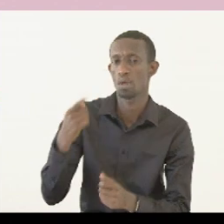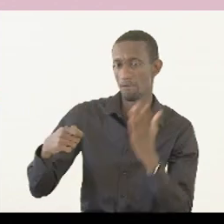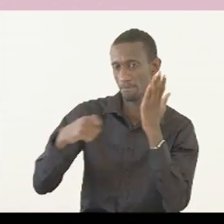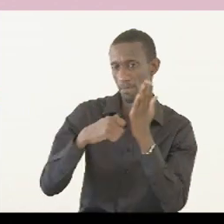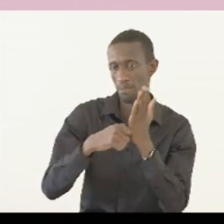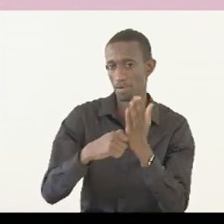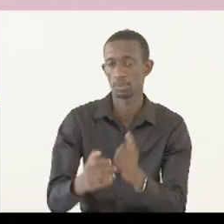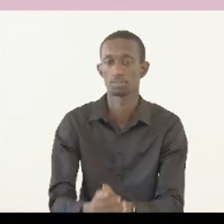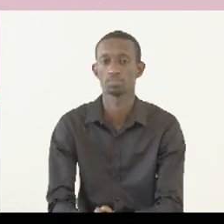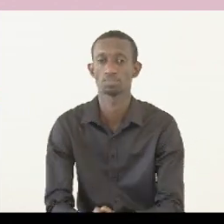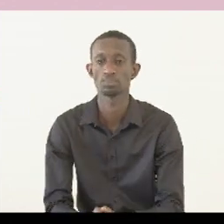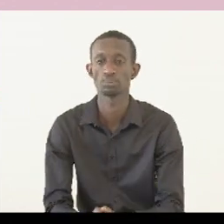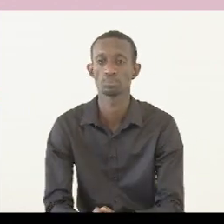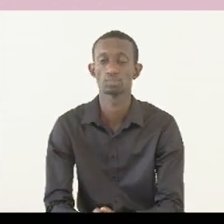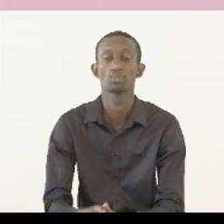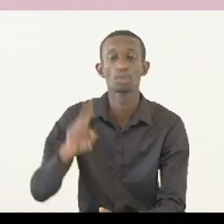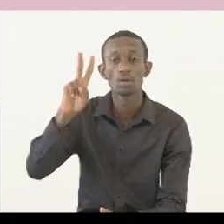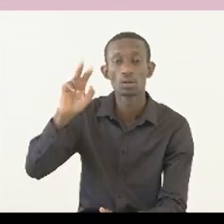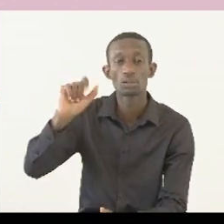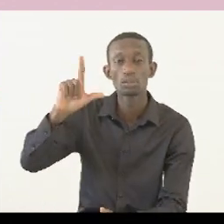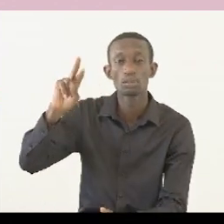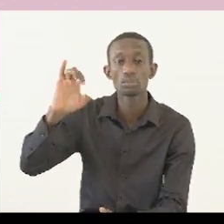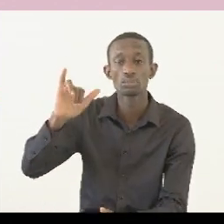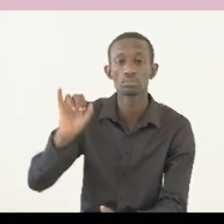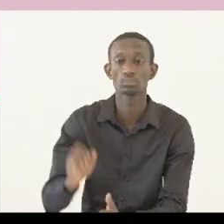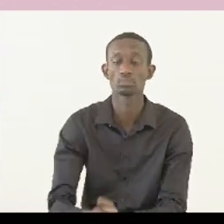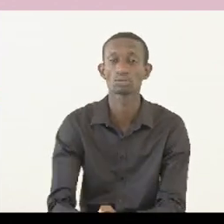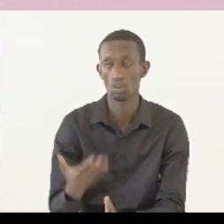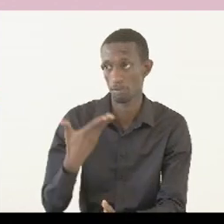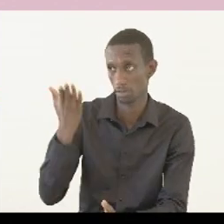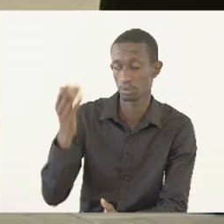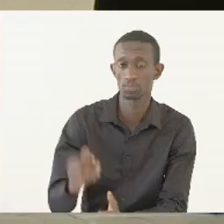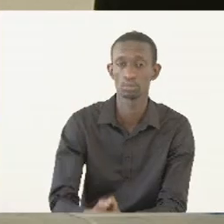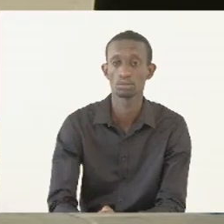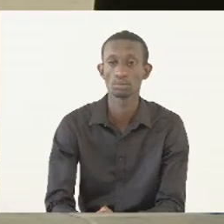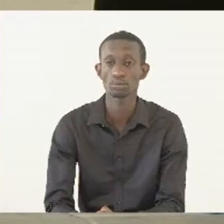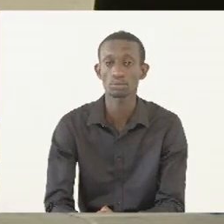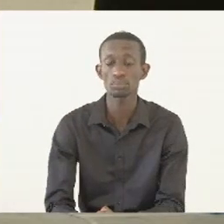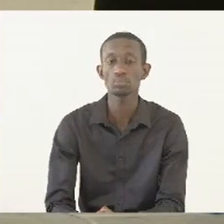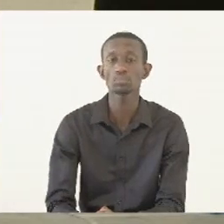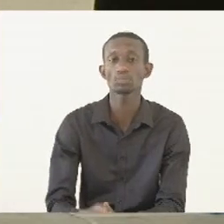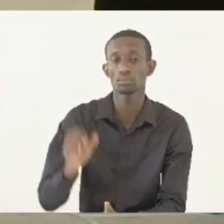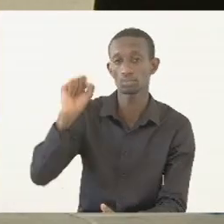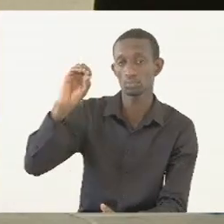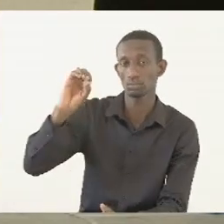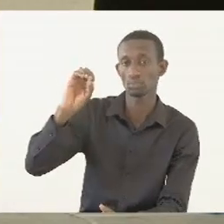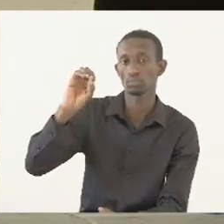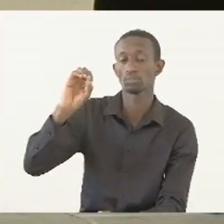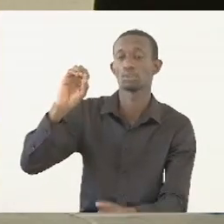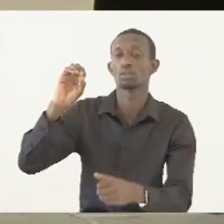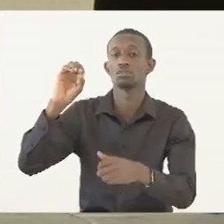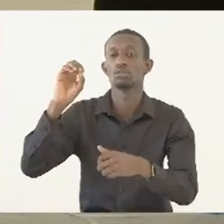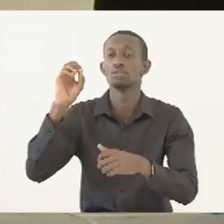charges. So the valency of the particles we have here for the sulfite ion radical,